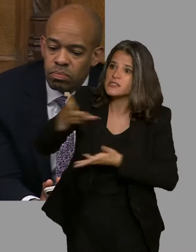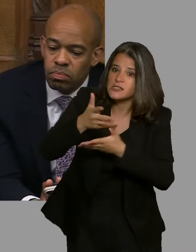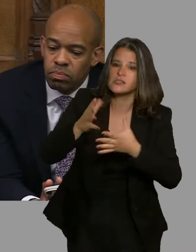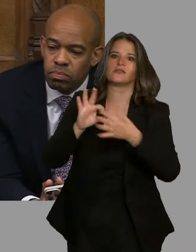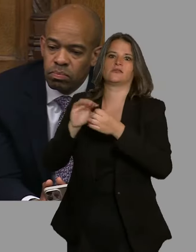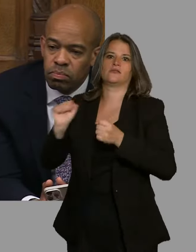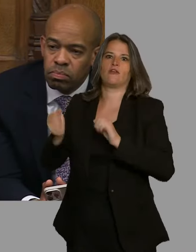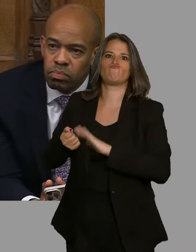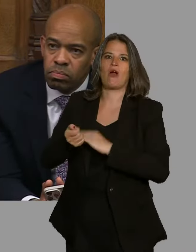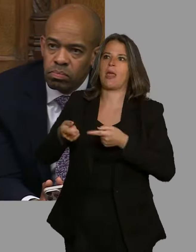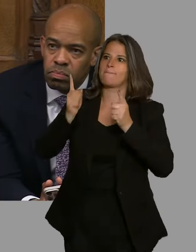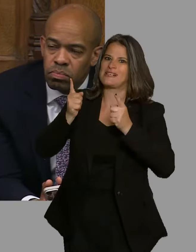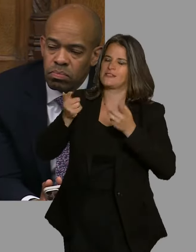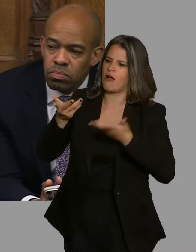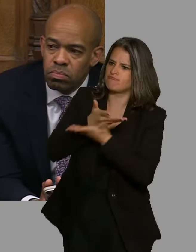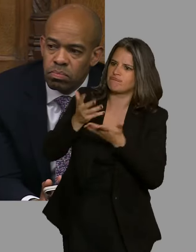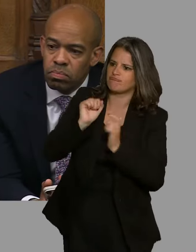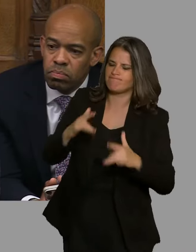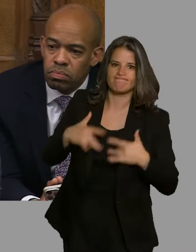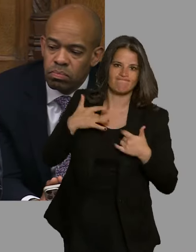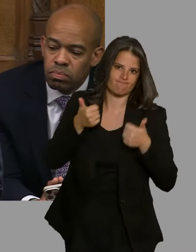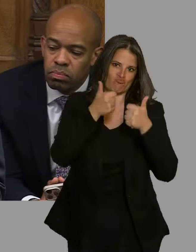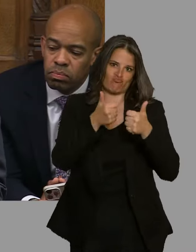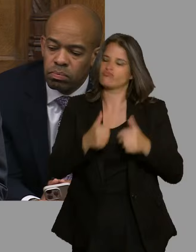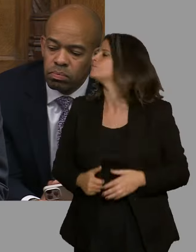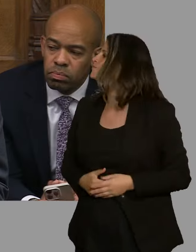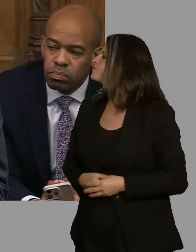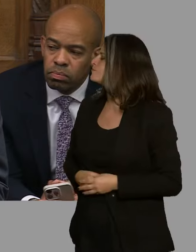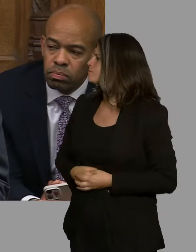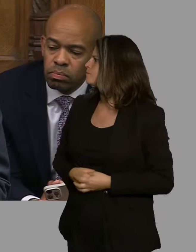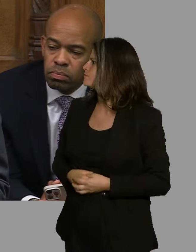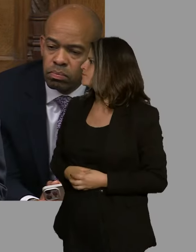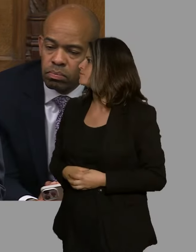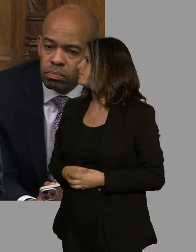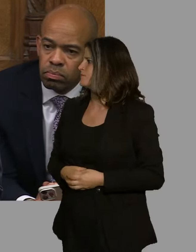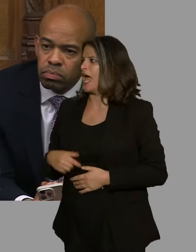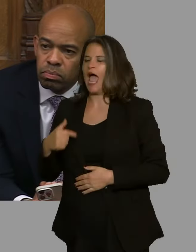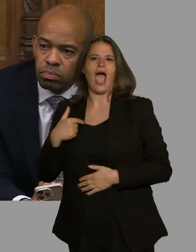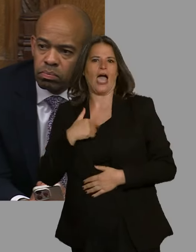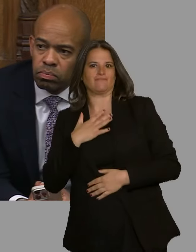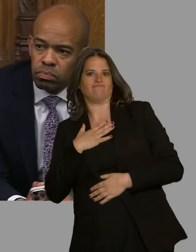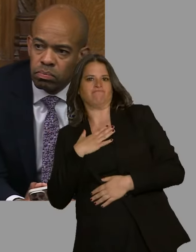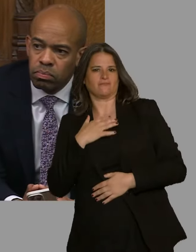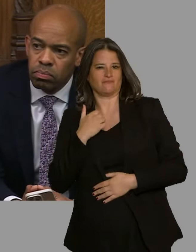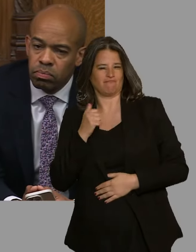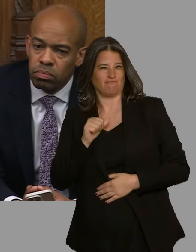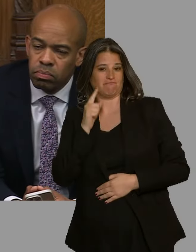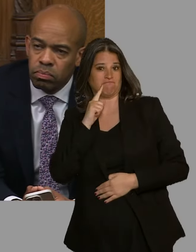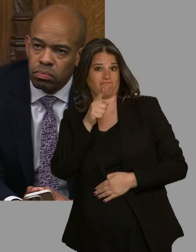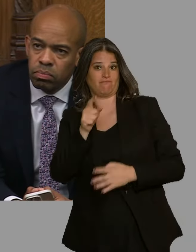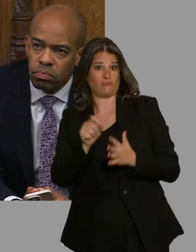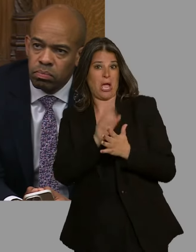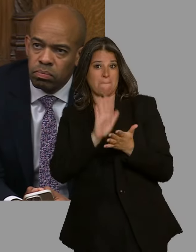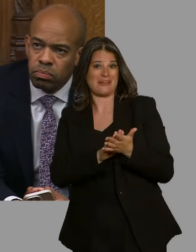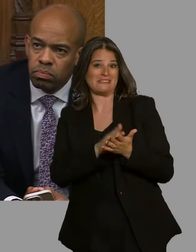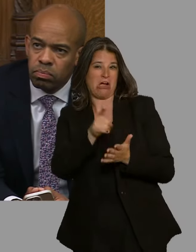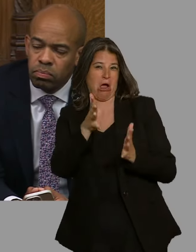review evidence and reach judgment. So when he looks at the effects of his decisions, cutting the winter fuel payment, making pensioners